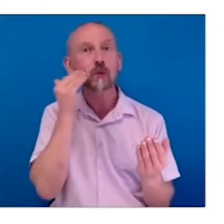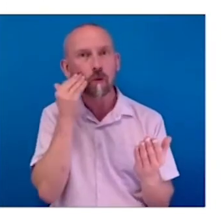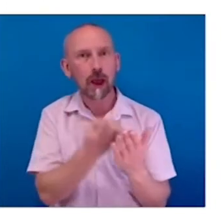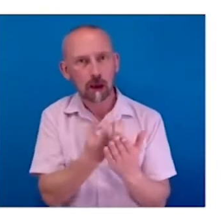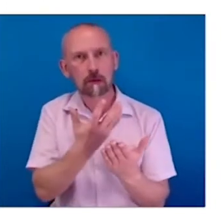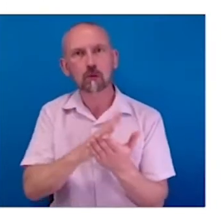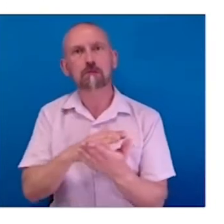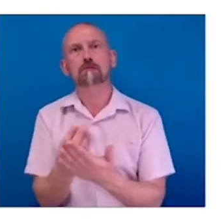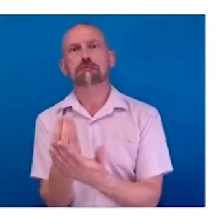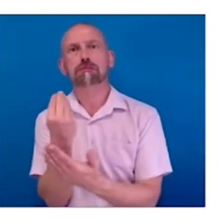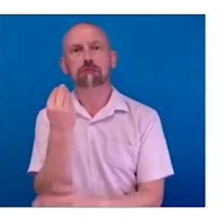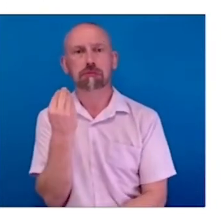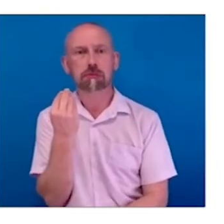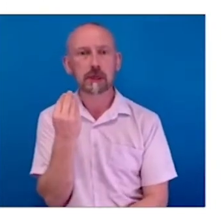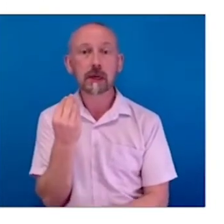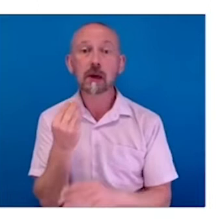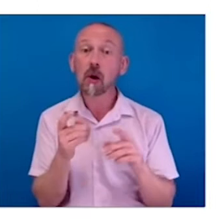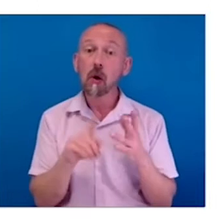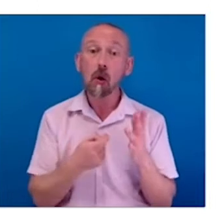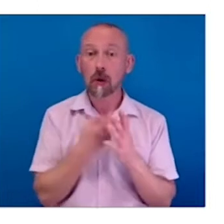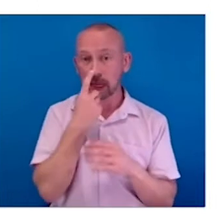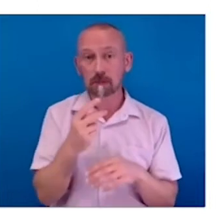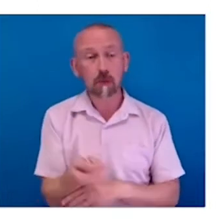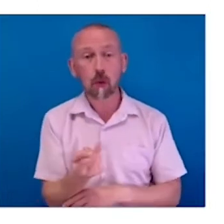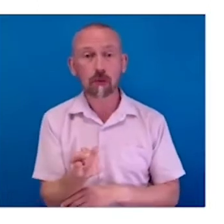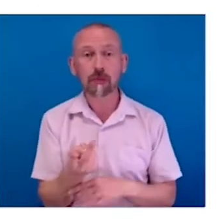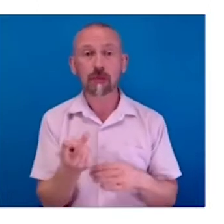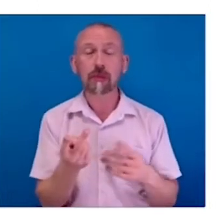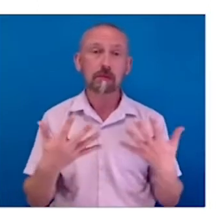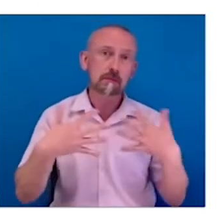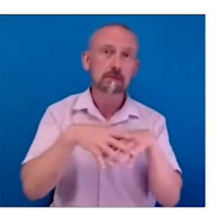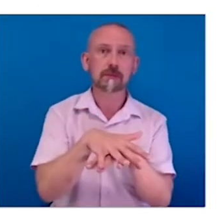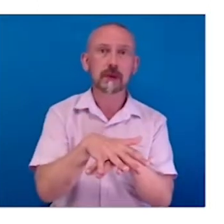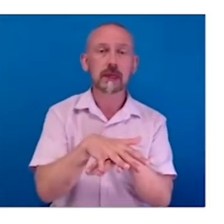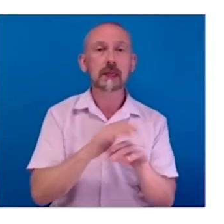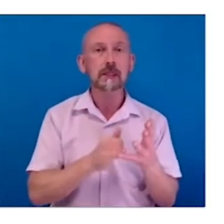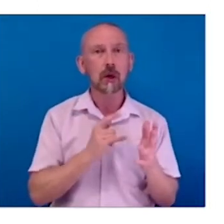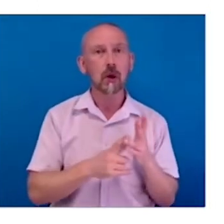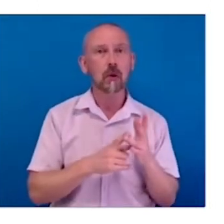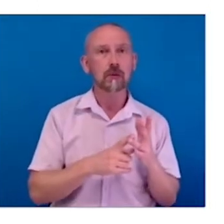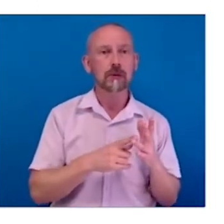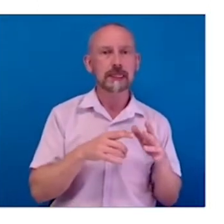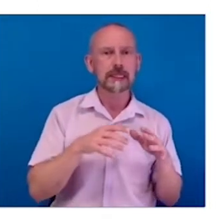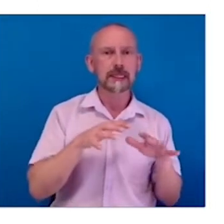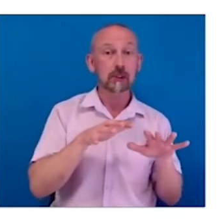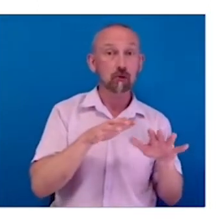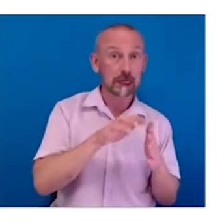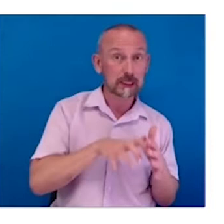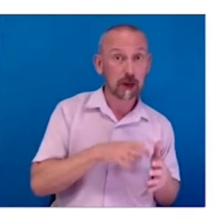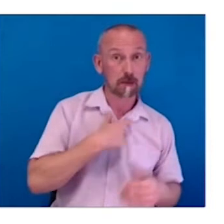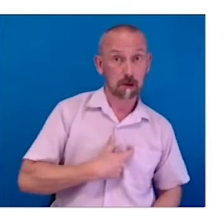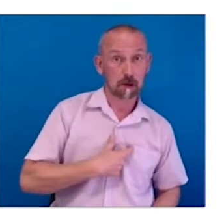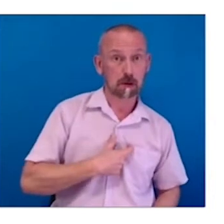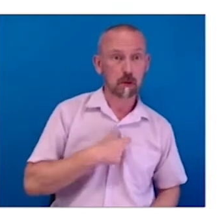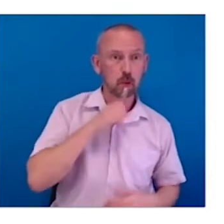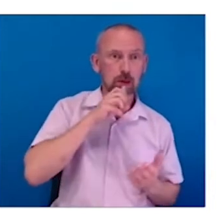scenario, where a transcriber uses text-to-speech and then records that as audio, so these are the methods we are covering